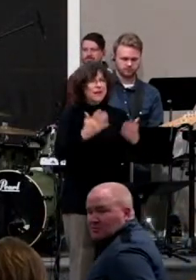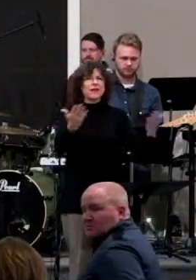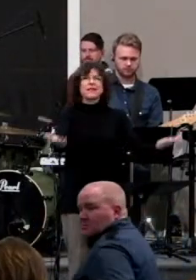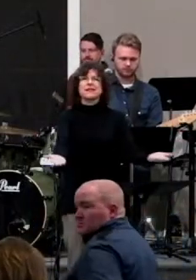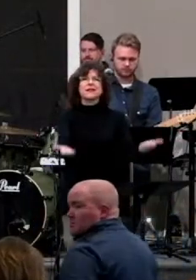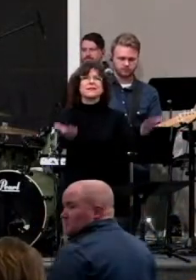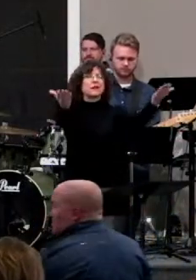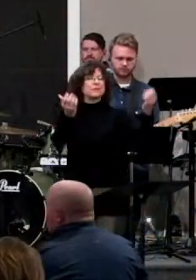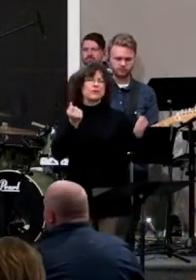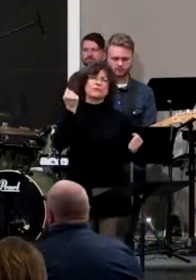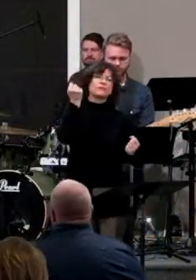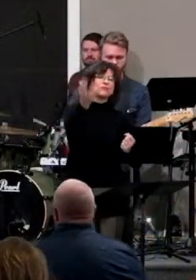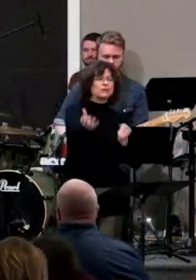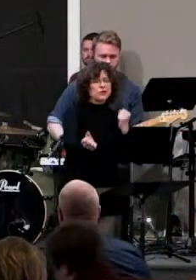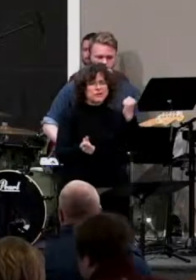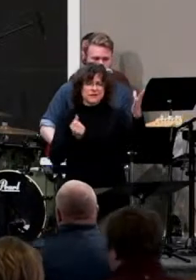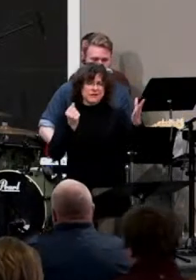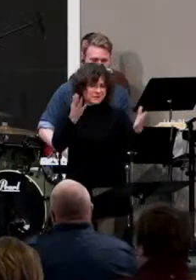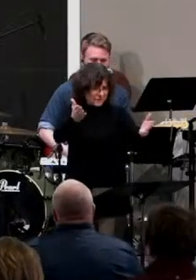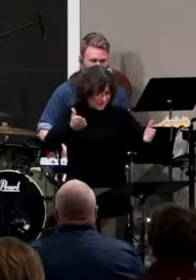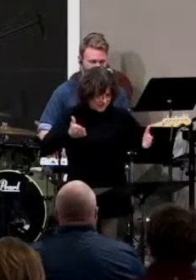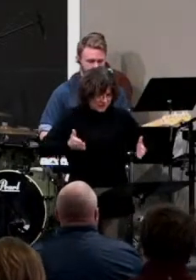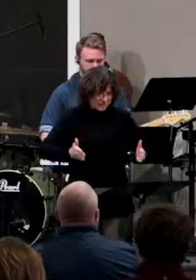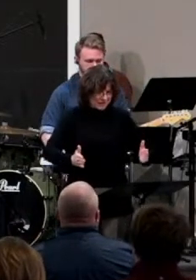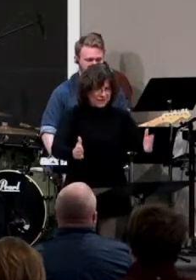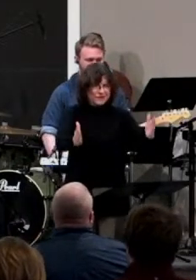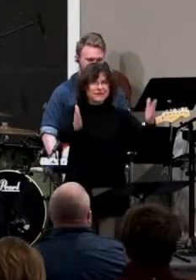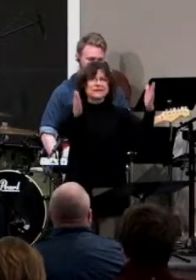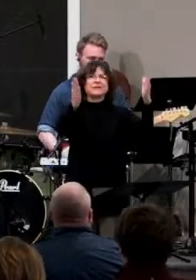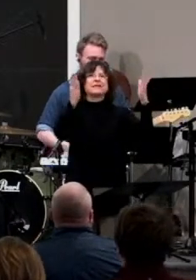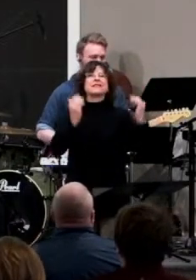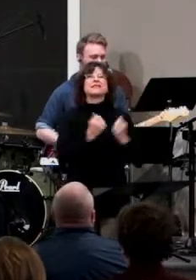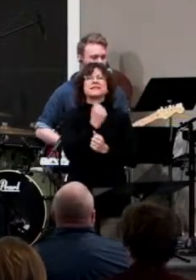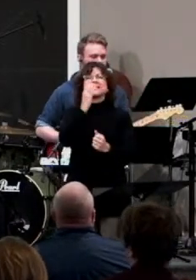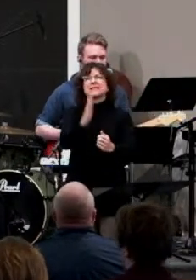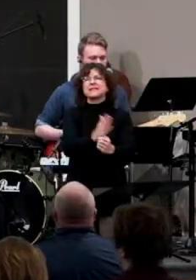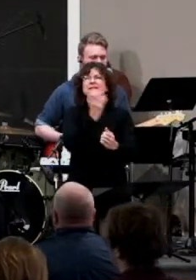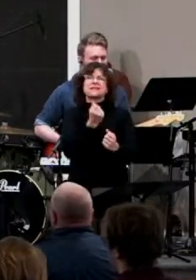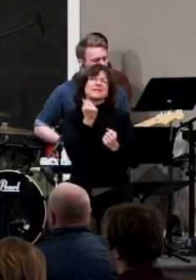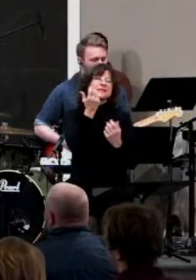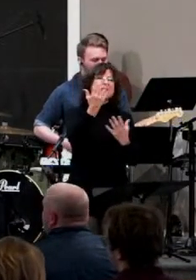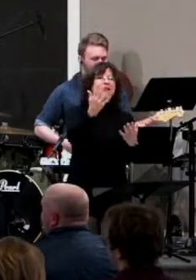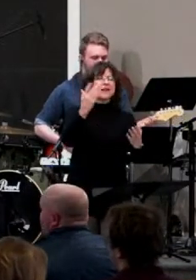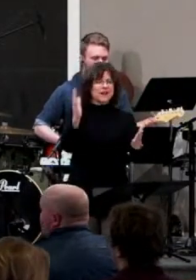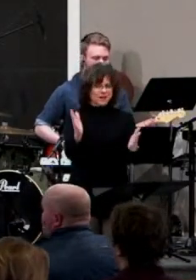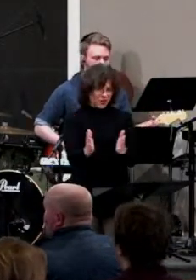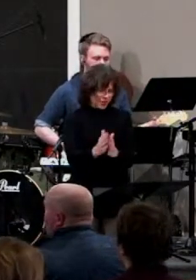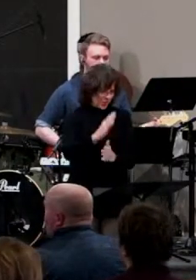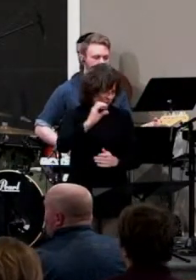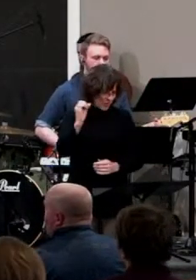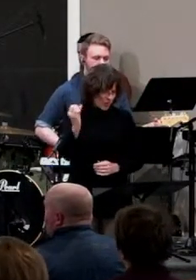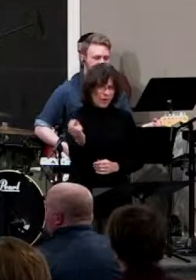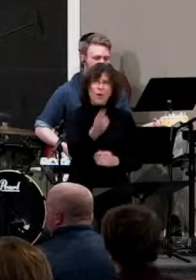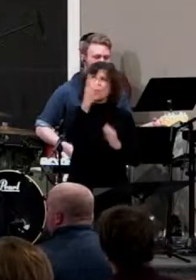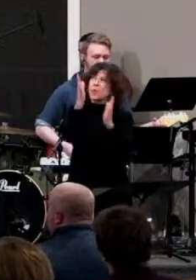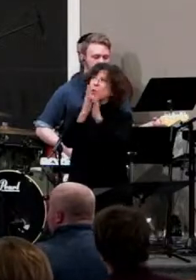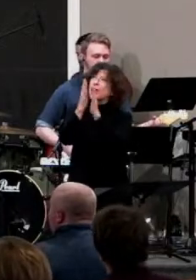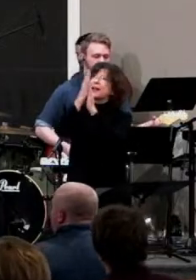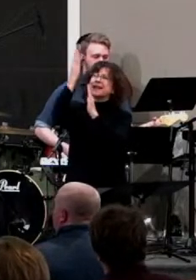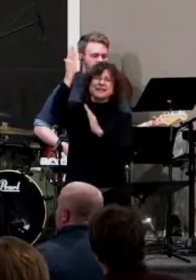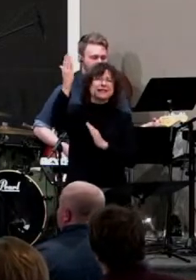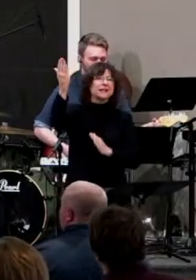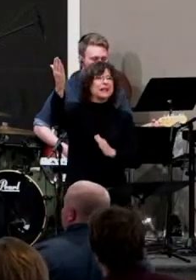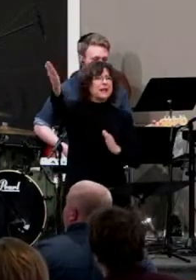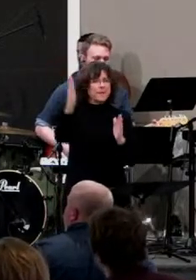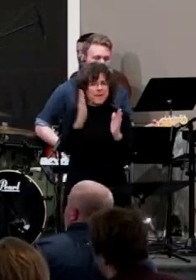King, lift up your voice and with us sing. Oh, I'll praise